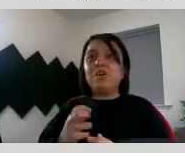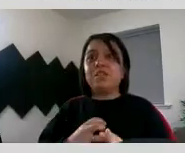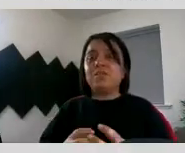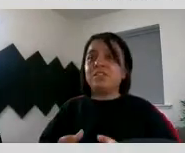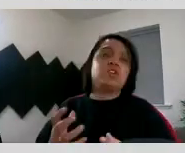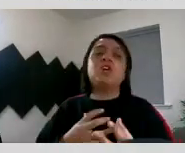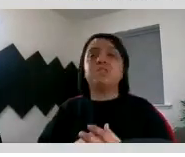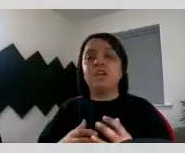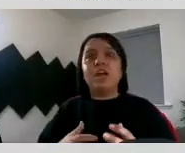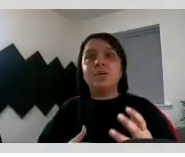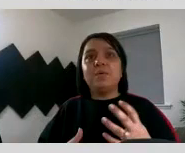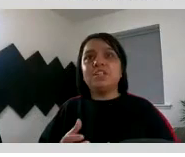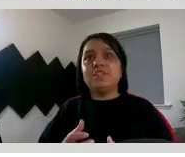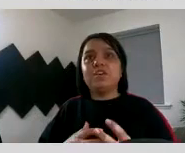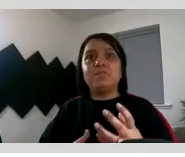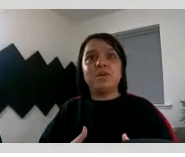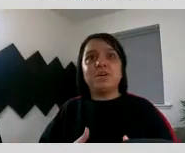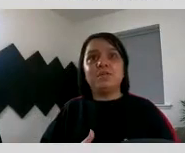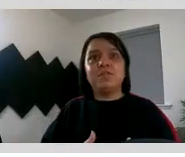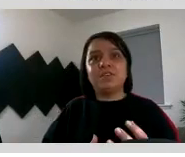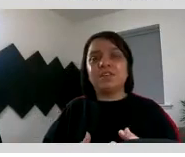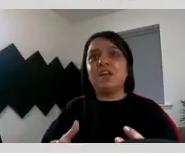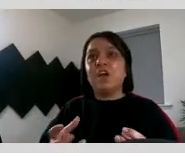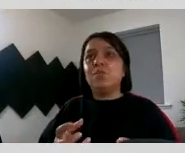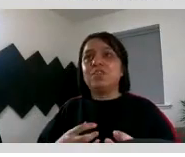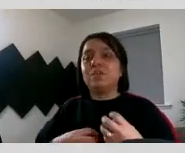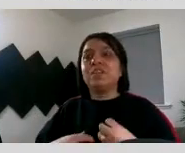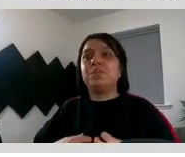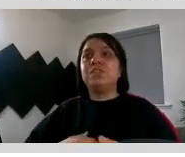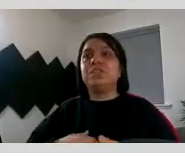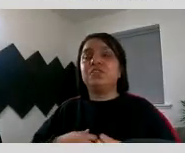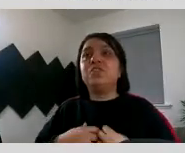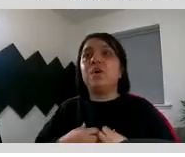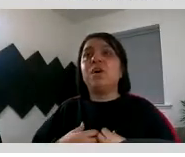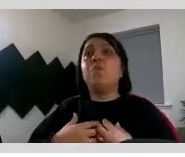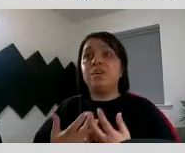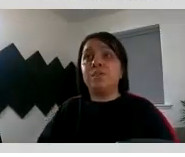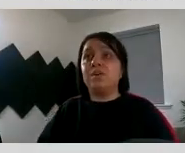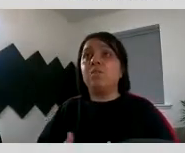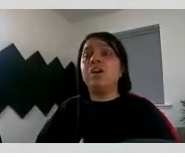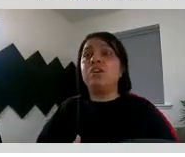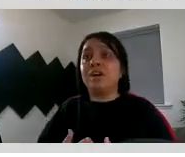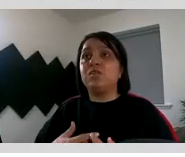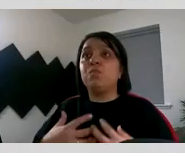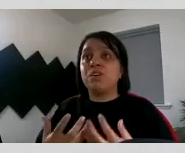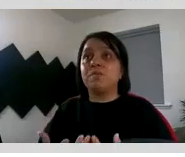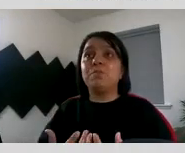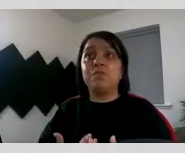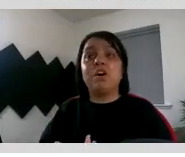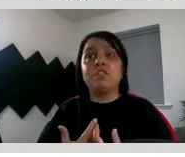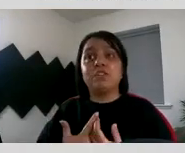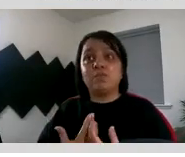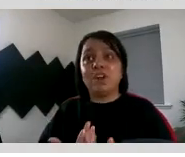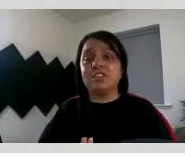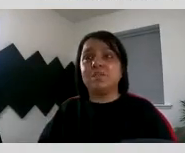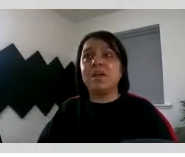give your experiences. So it'd be nice if you can come tomorrow, if I should say, with some experiences that you are worried about. What are you actually worried about with